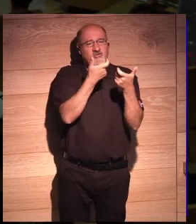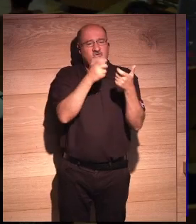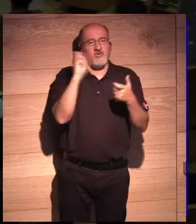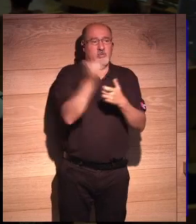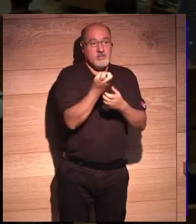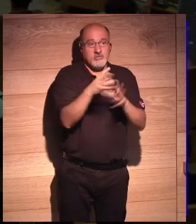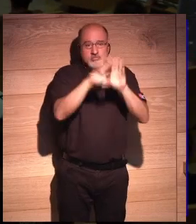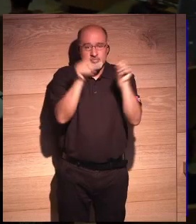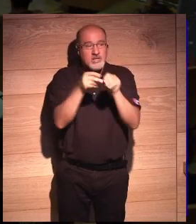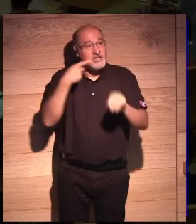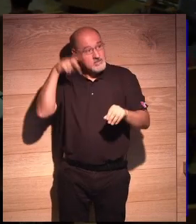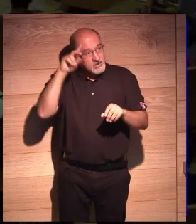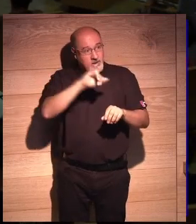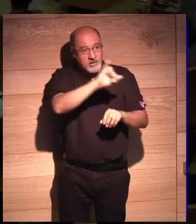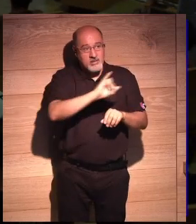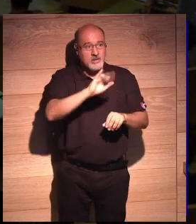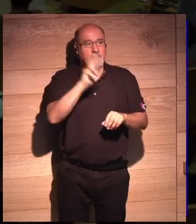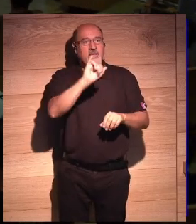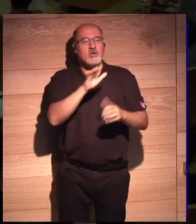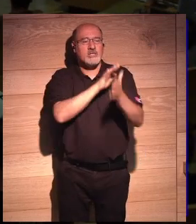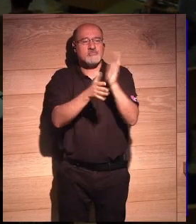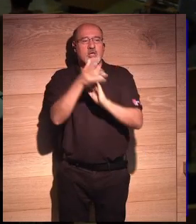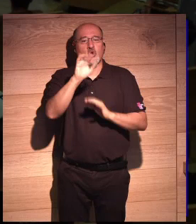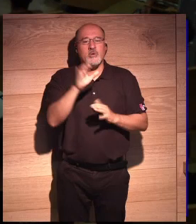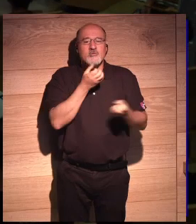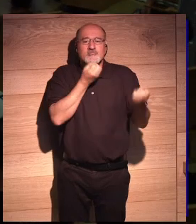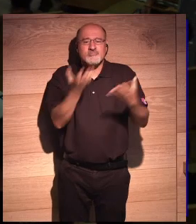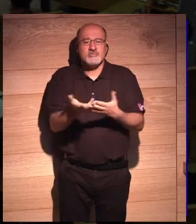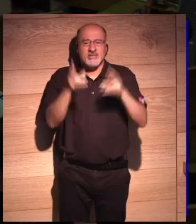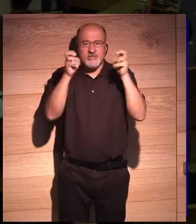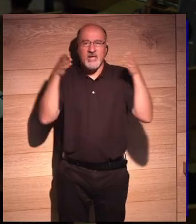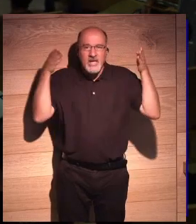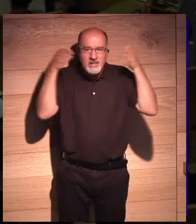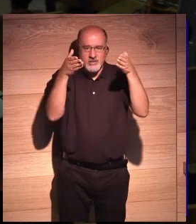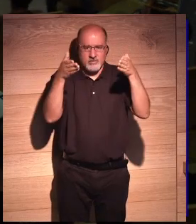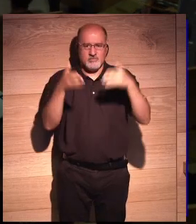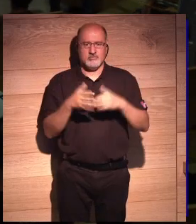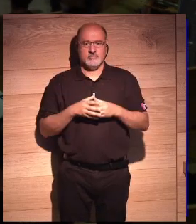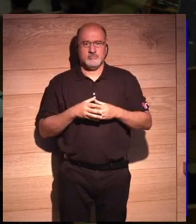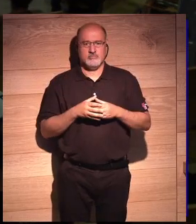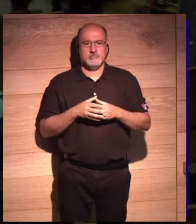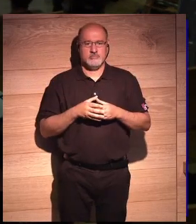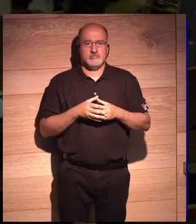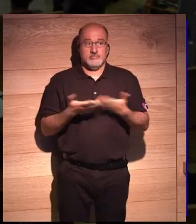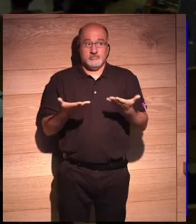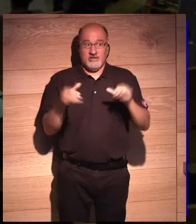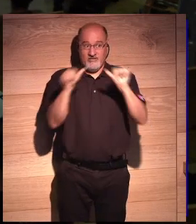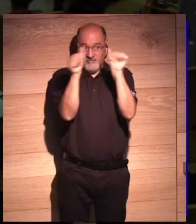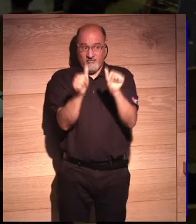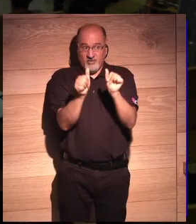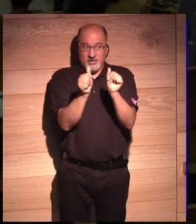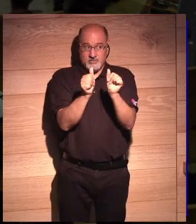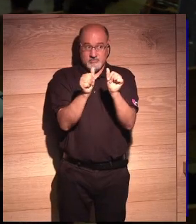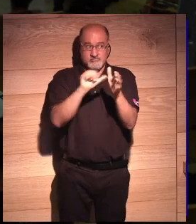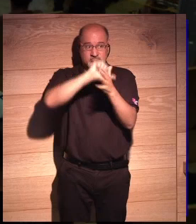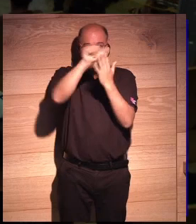etc.? What experiences you've had, Veronica and Roberto have talked about that already, where this